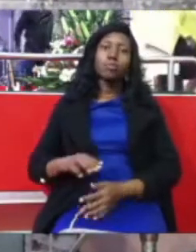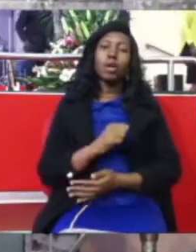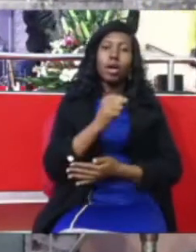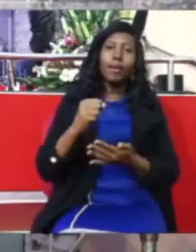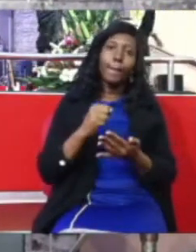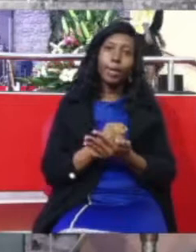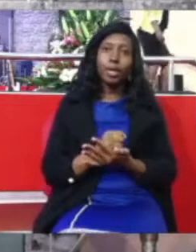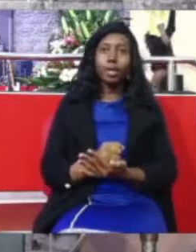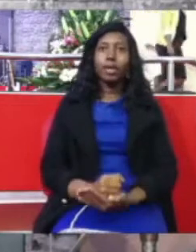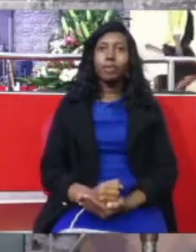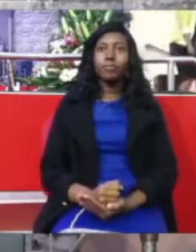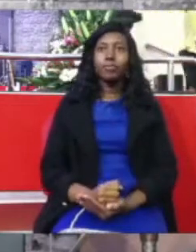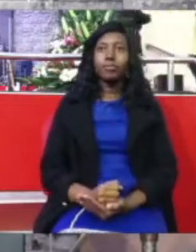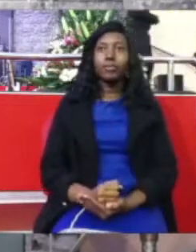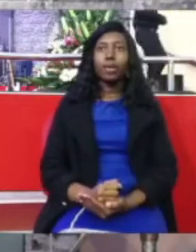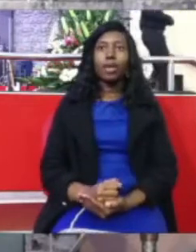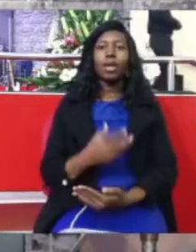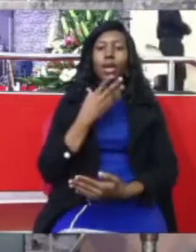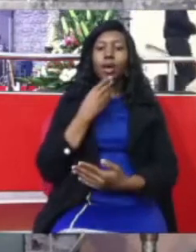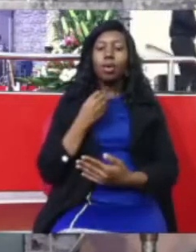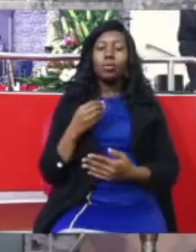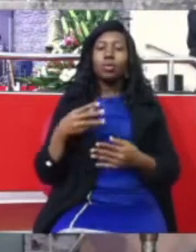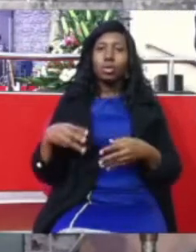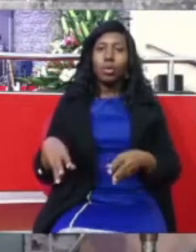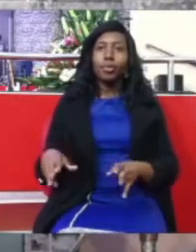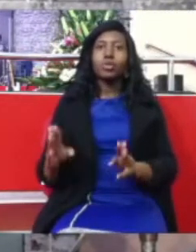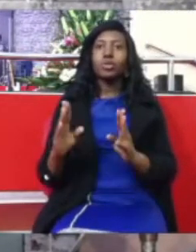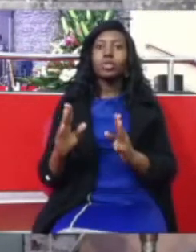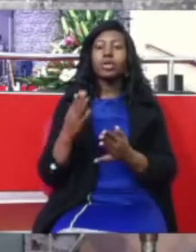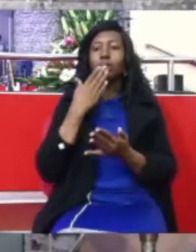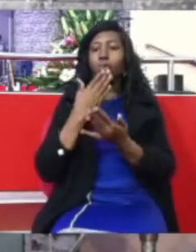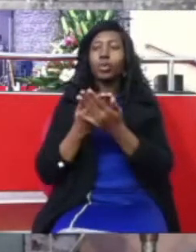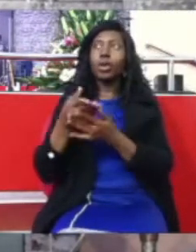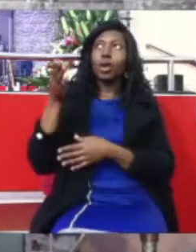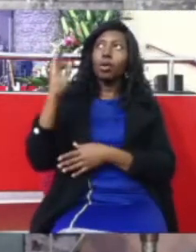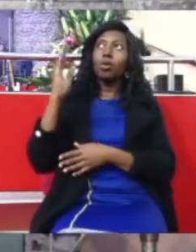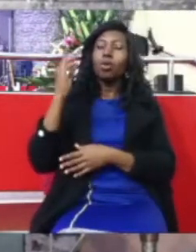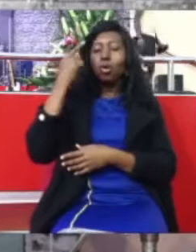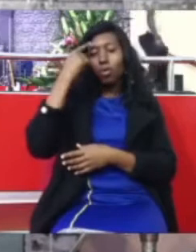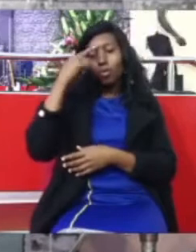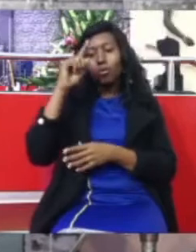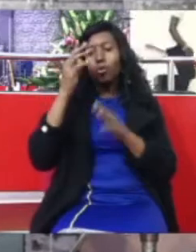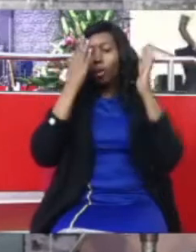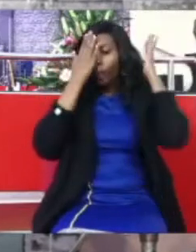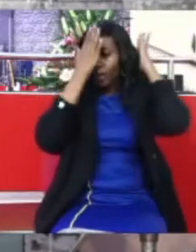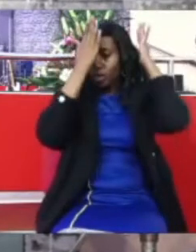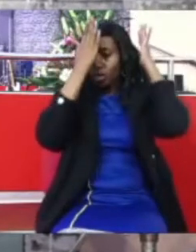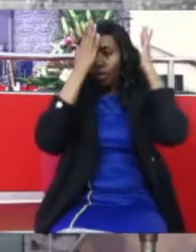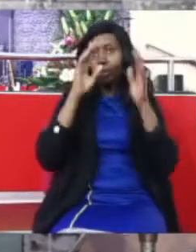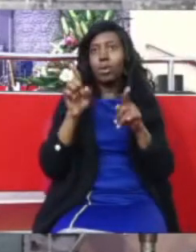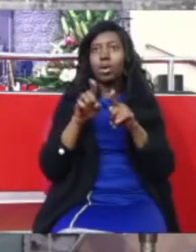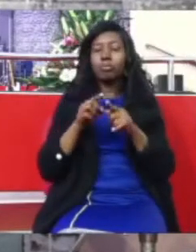Amen. Want to take this opportunity to thank God for our bishop and our mom in absentia